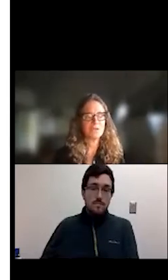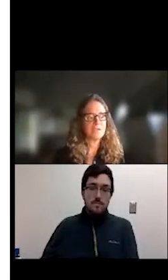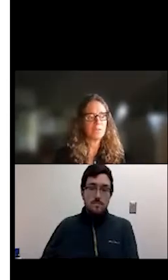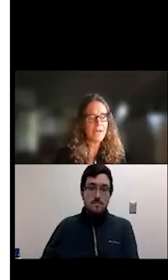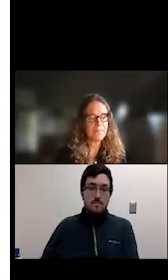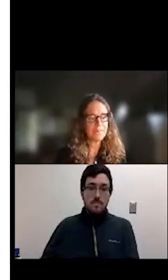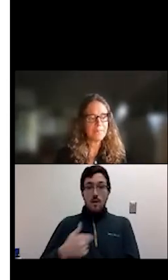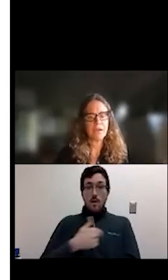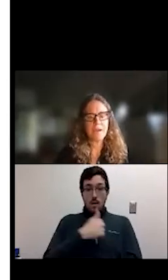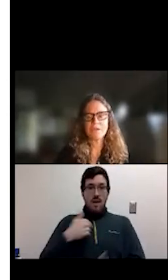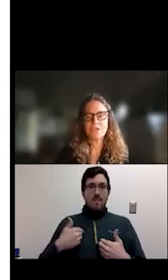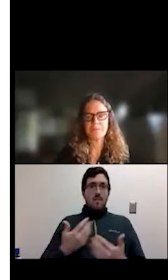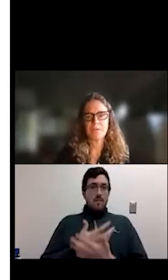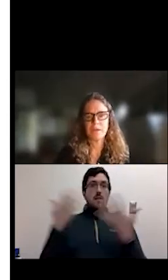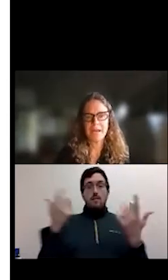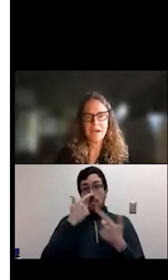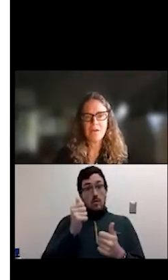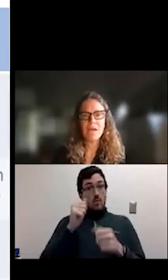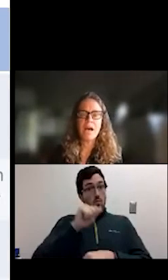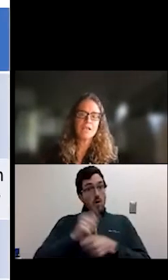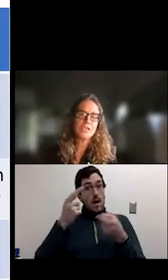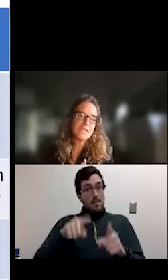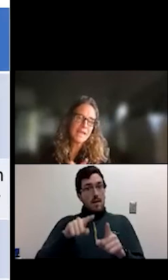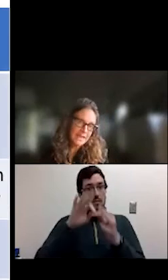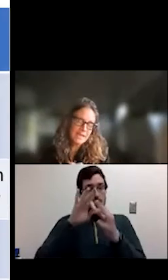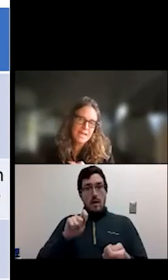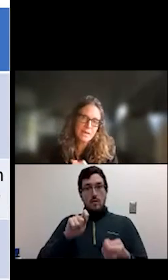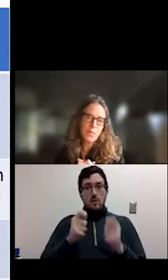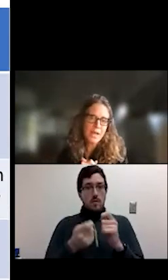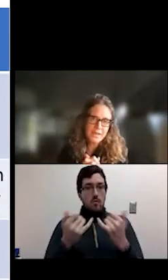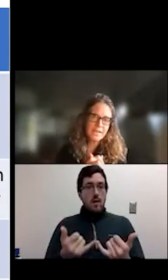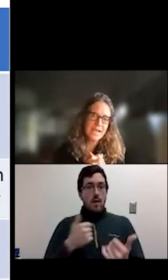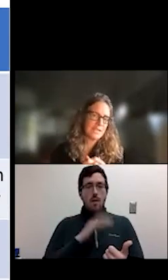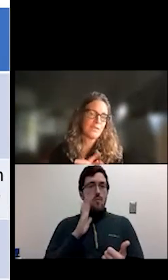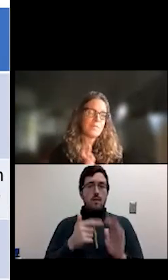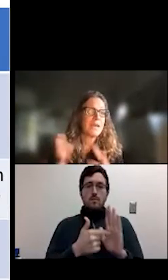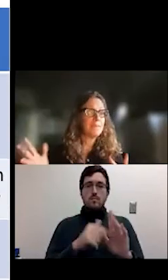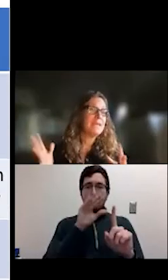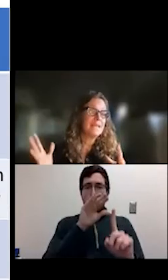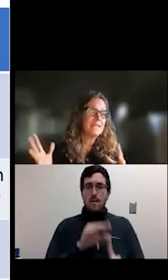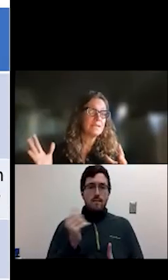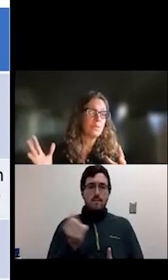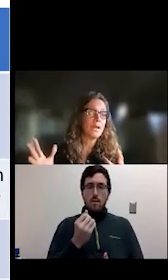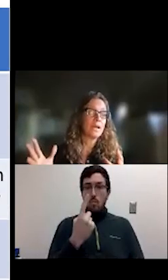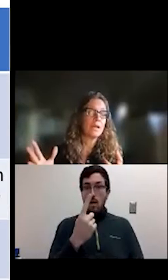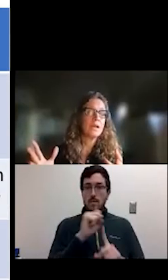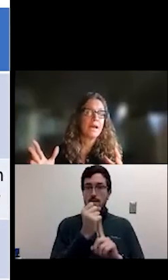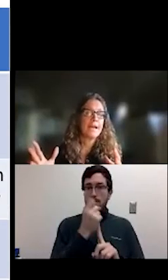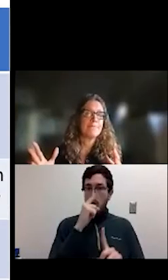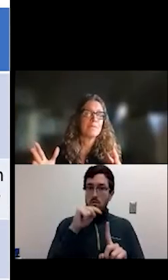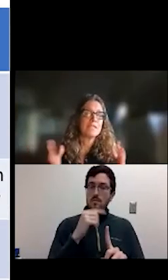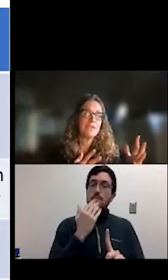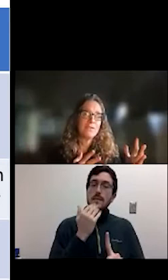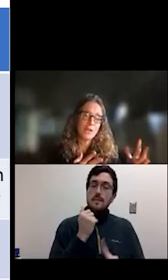There's a lot of interesting work happening around adjustment right now. I'll just highlight one case from diabetes